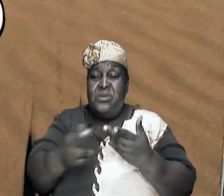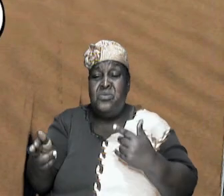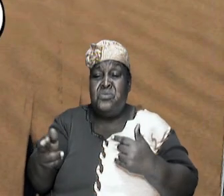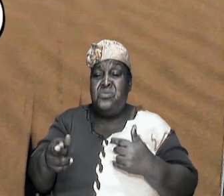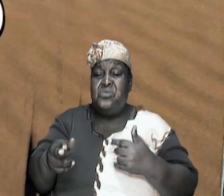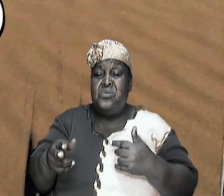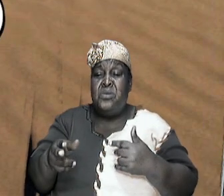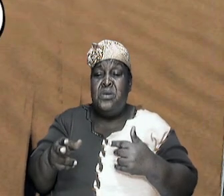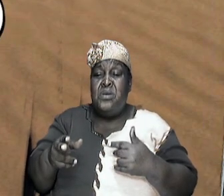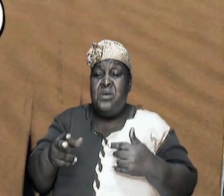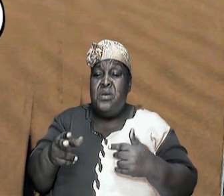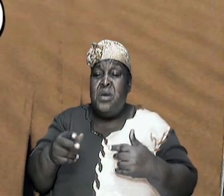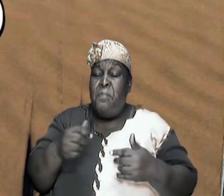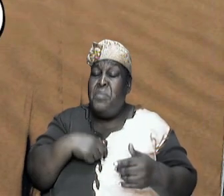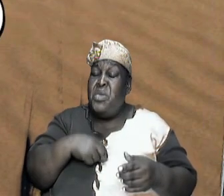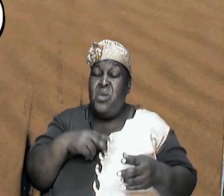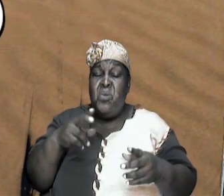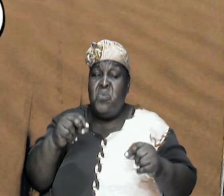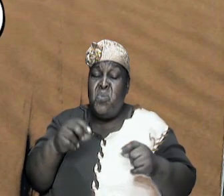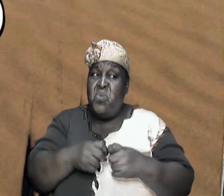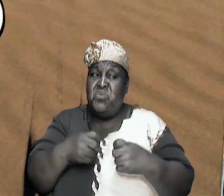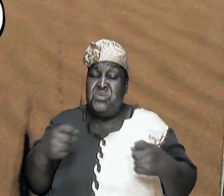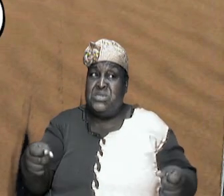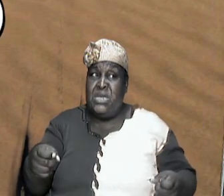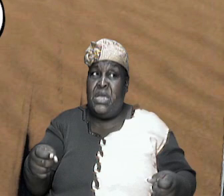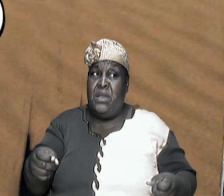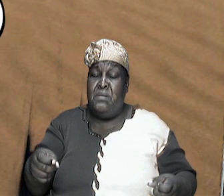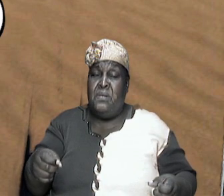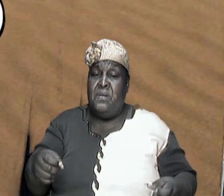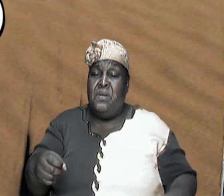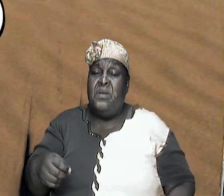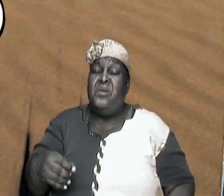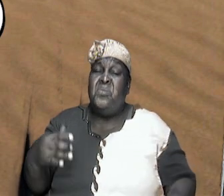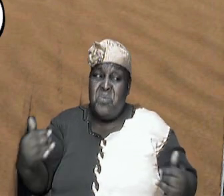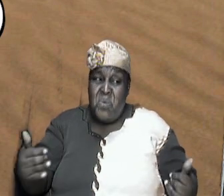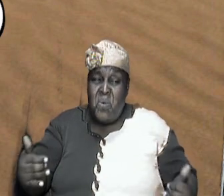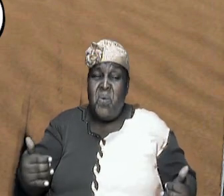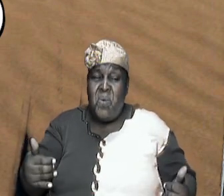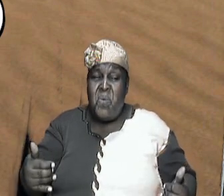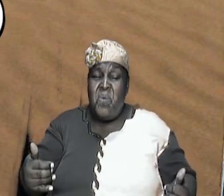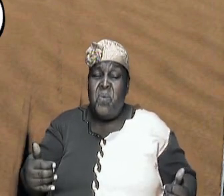me. This is what the man said about himself. Now that he is